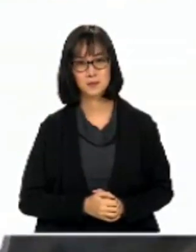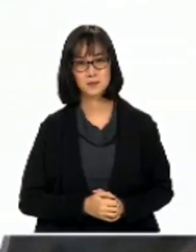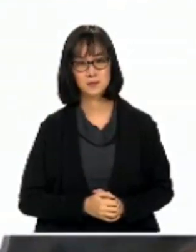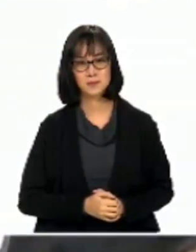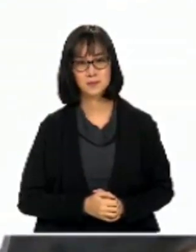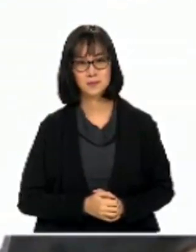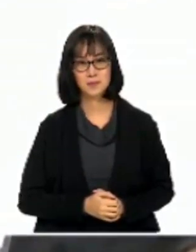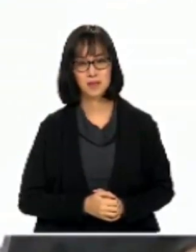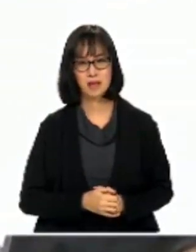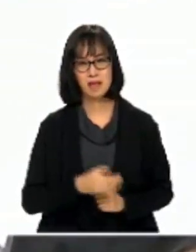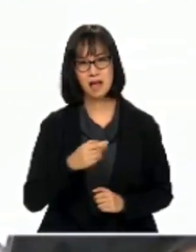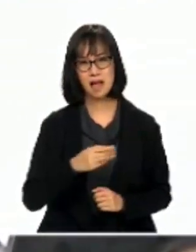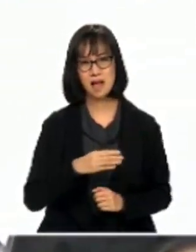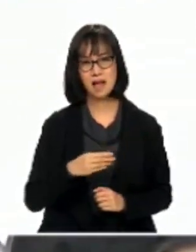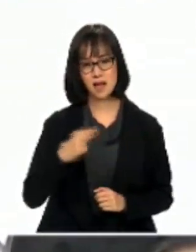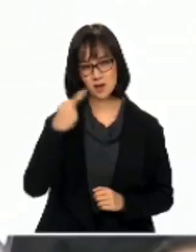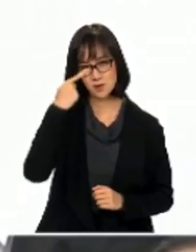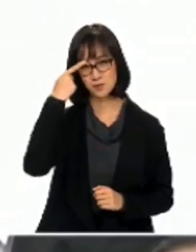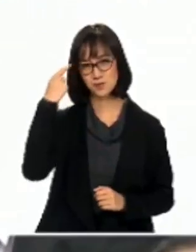And because we have